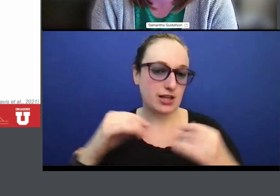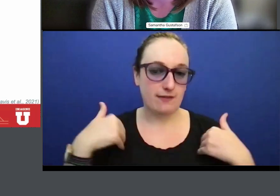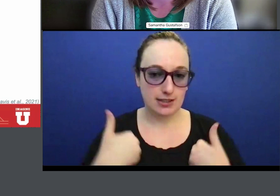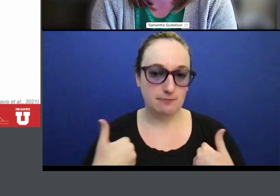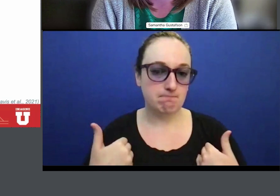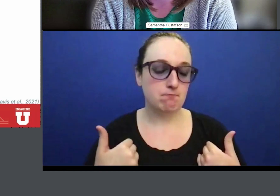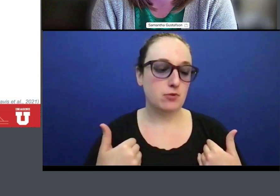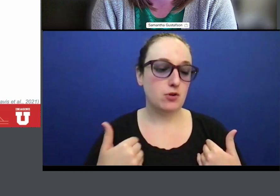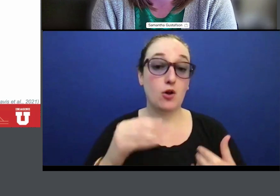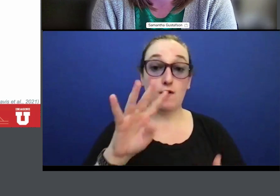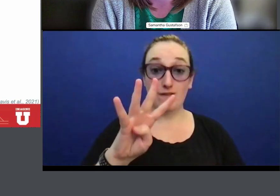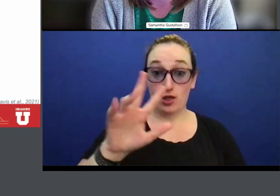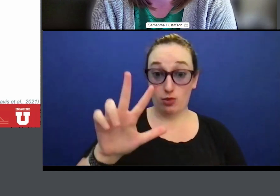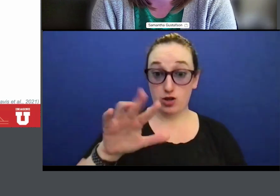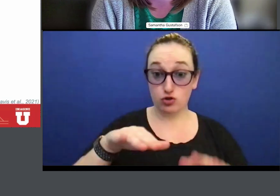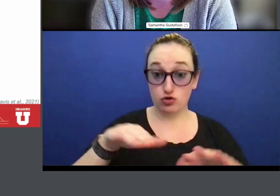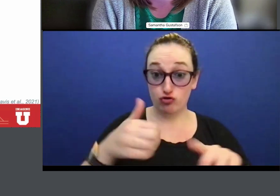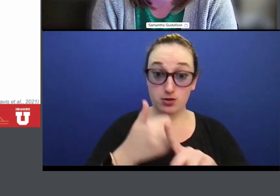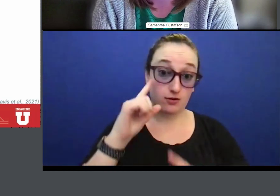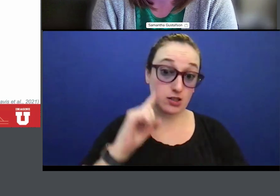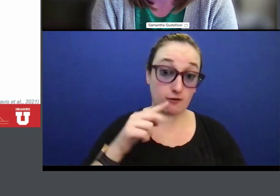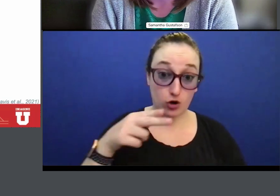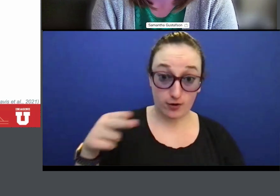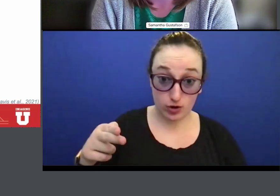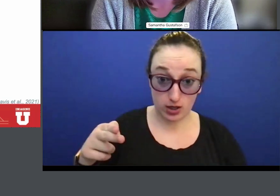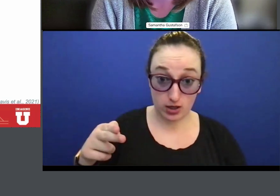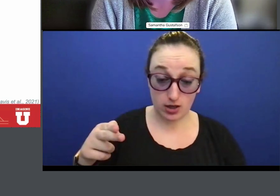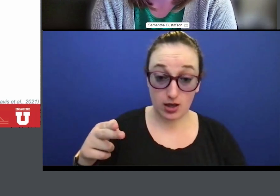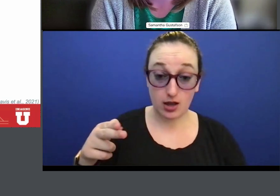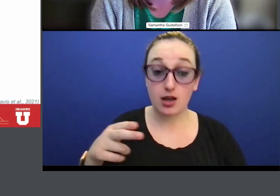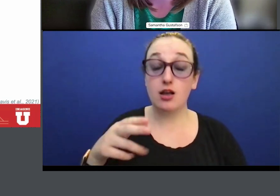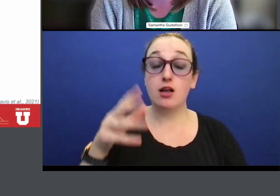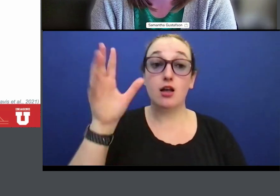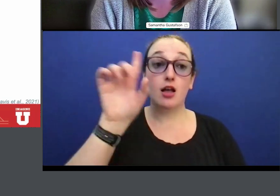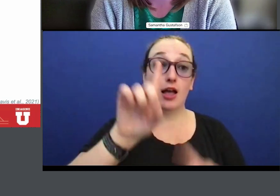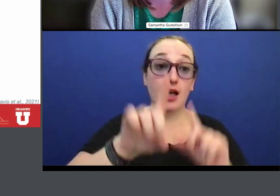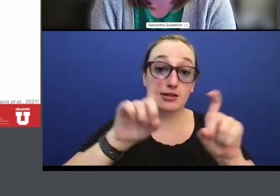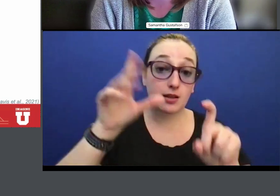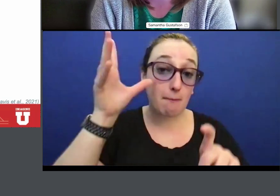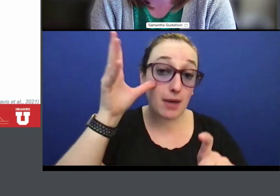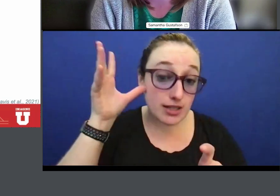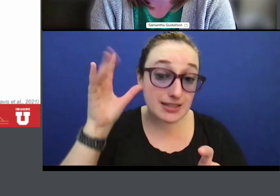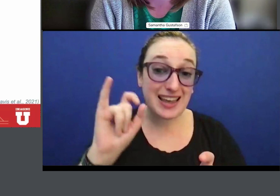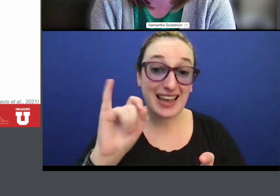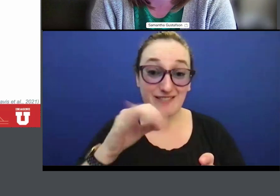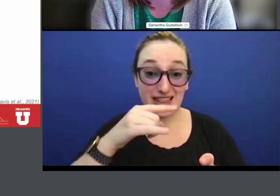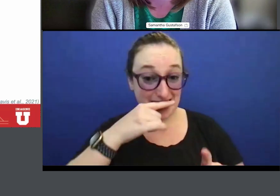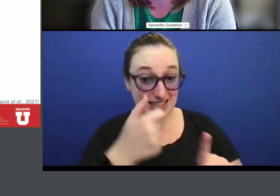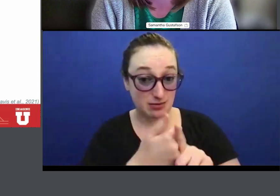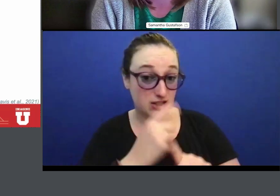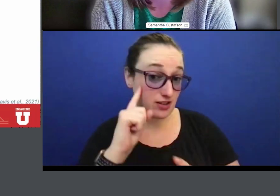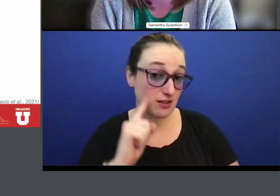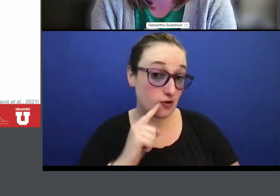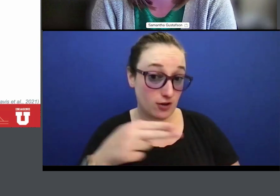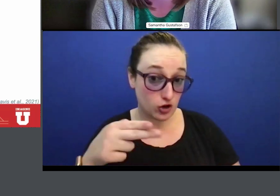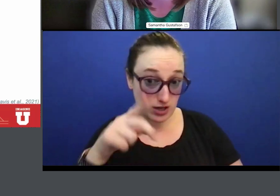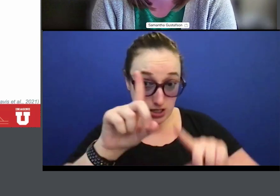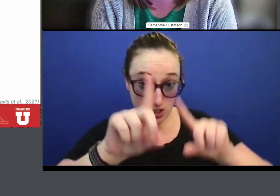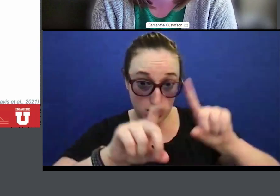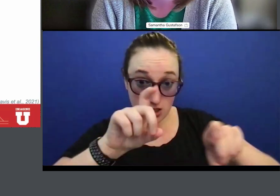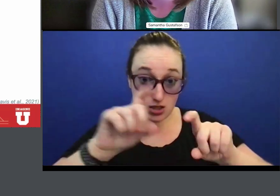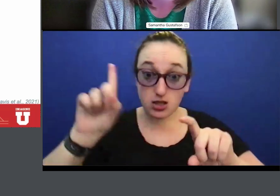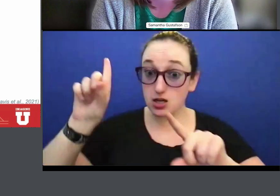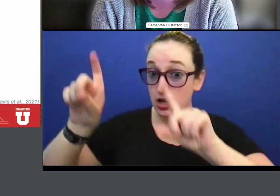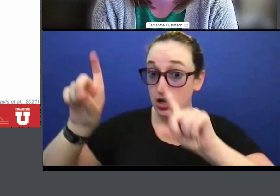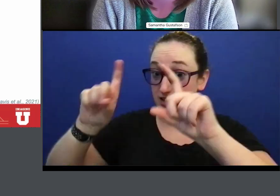with 43 children who are deaf and hard of hearing. They also talked with parents who have children who are deaf and hard of hearing, and teachers and